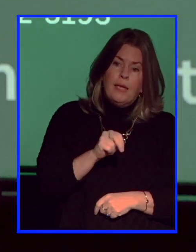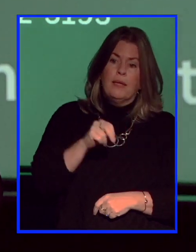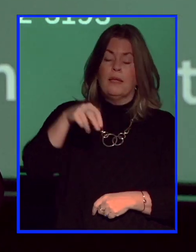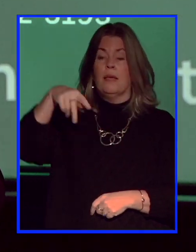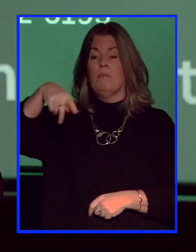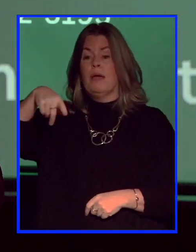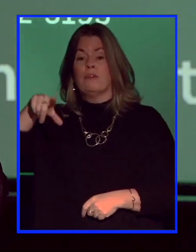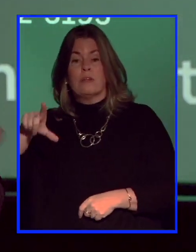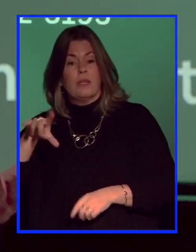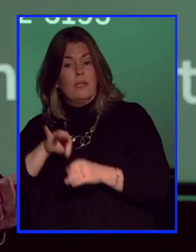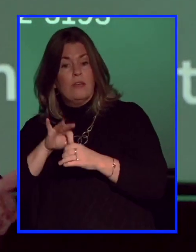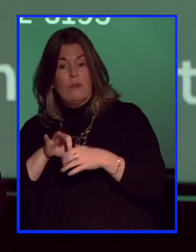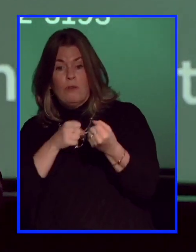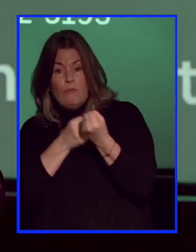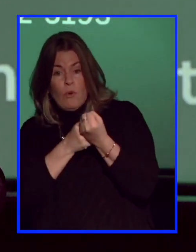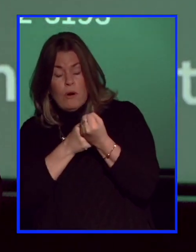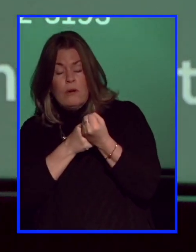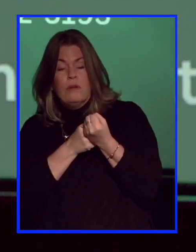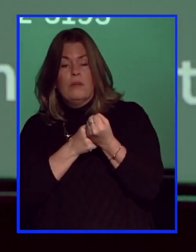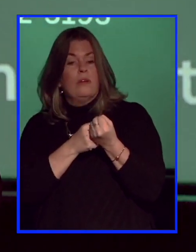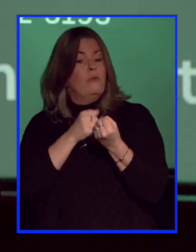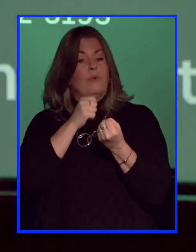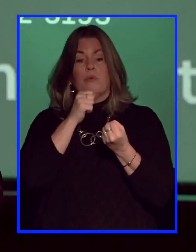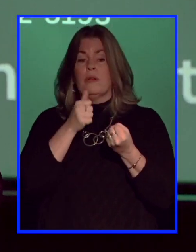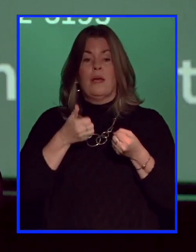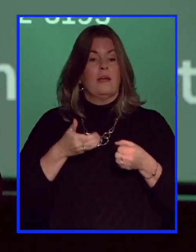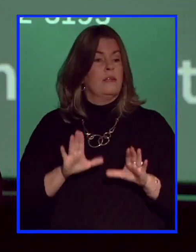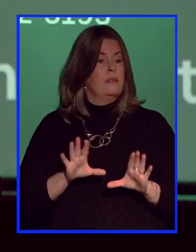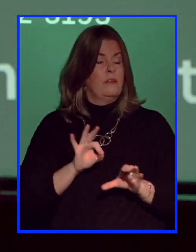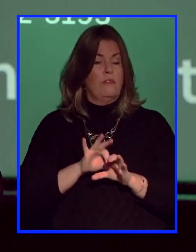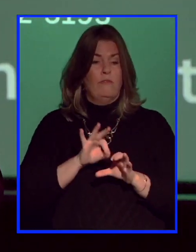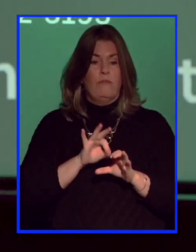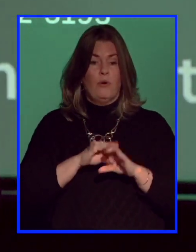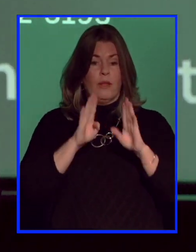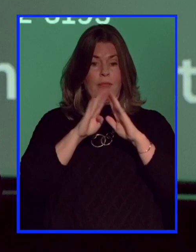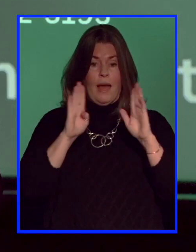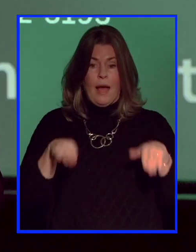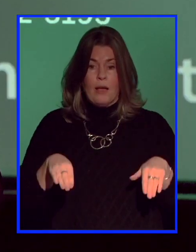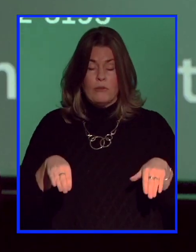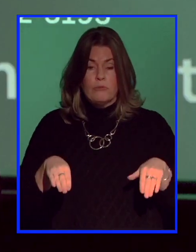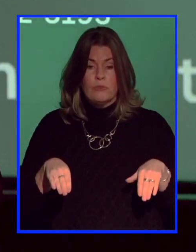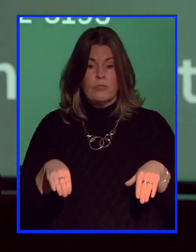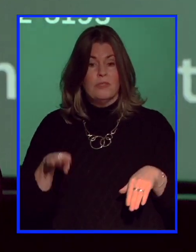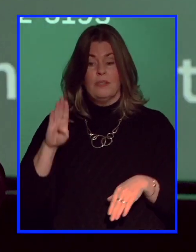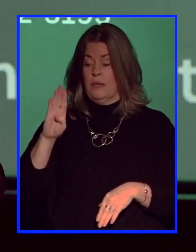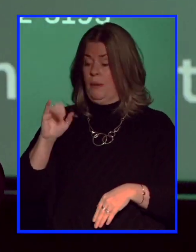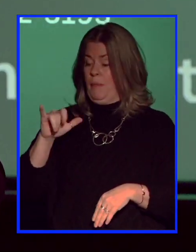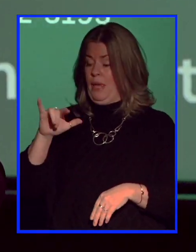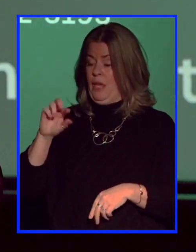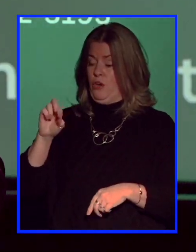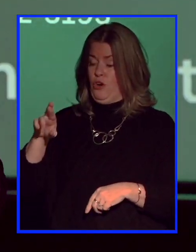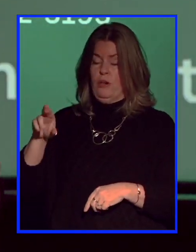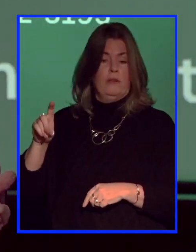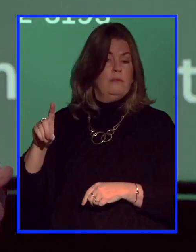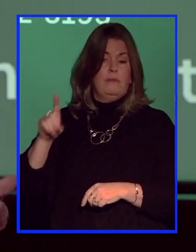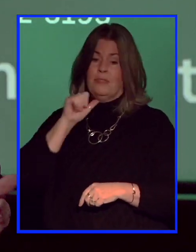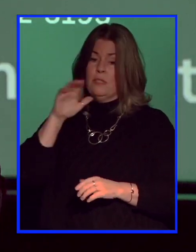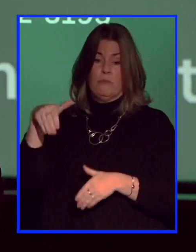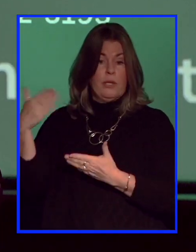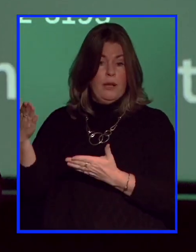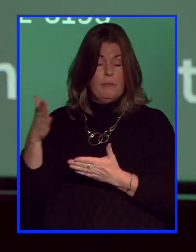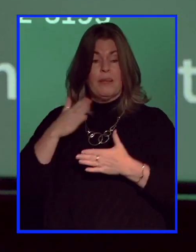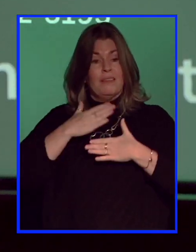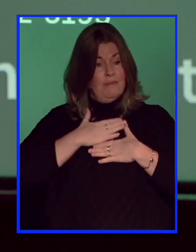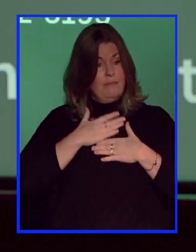for it. We were not given the opportunity to vote on it in the House. Mr. Boehner did not bring it up. And I got to tell you my